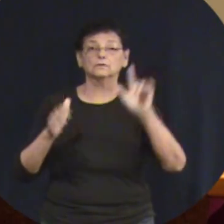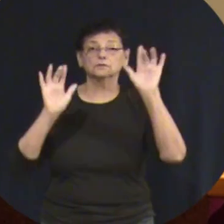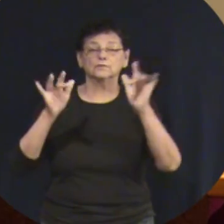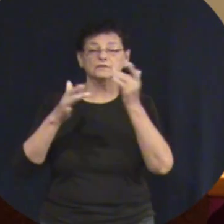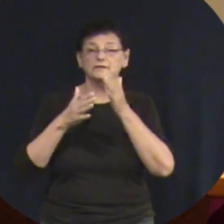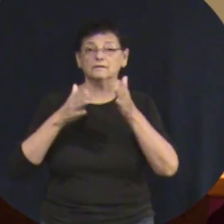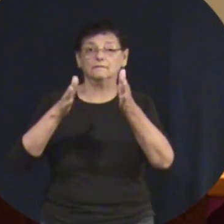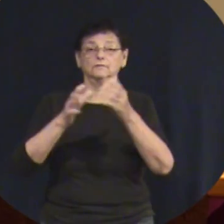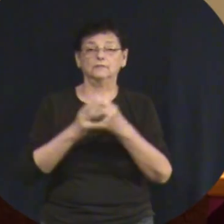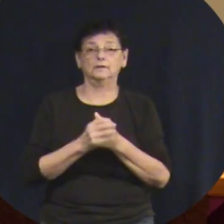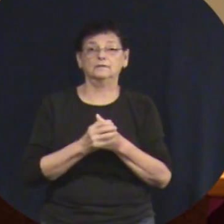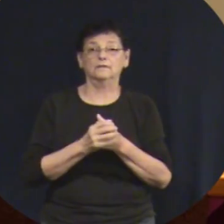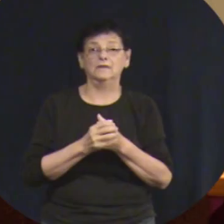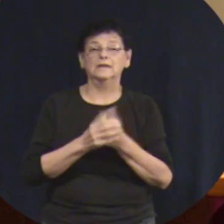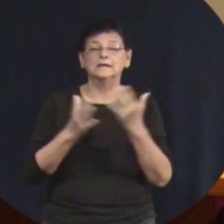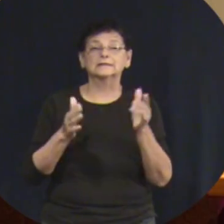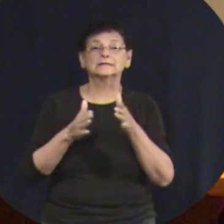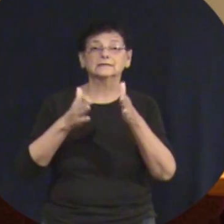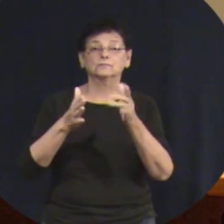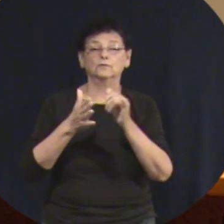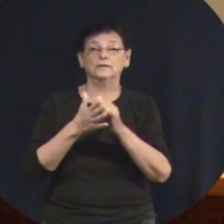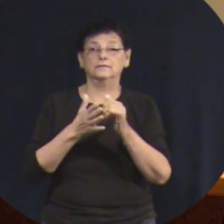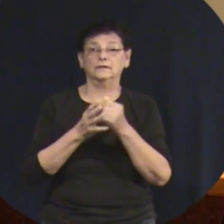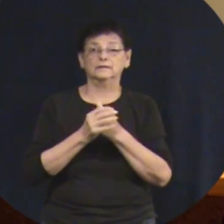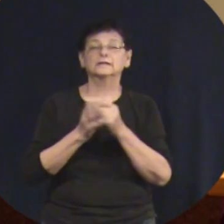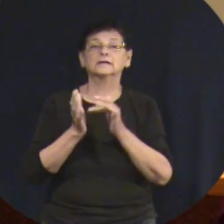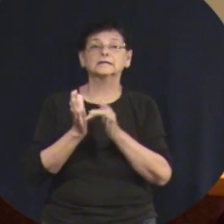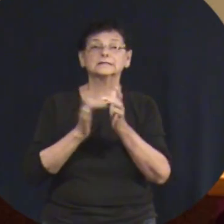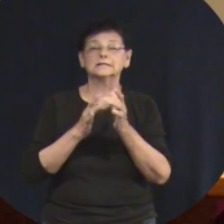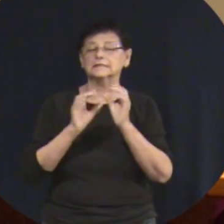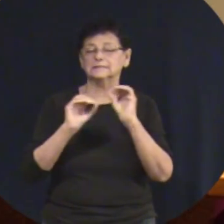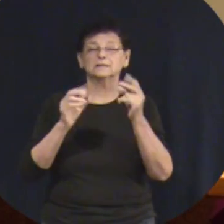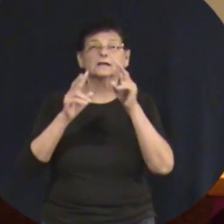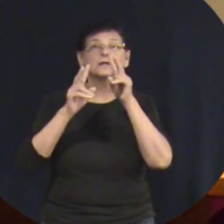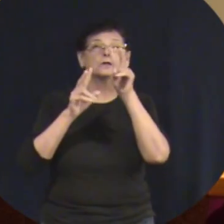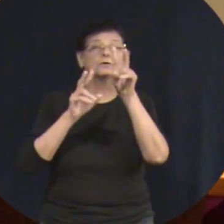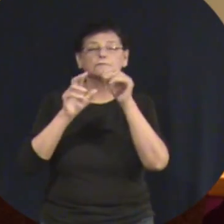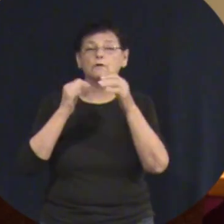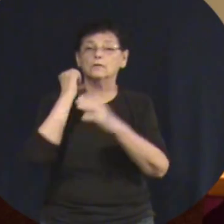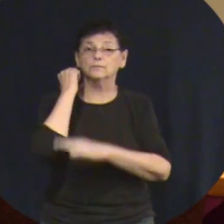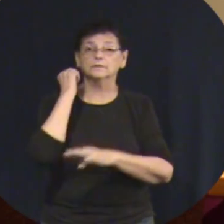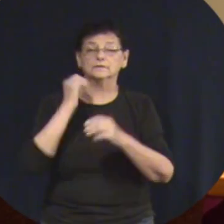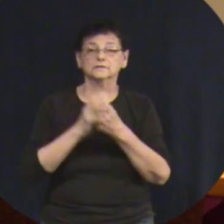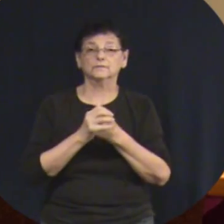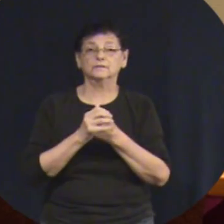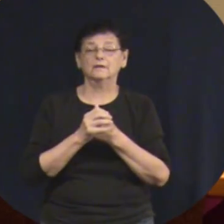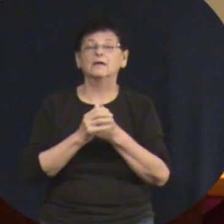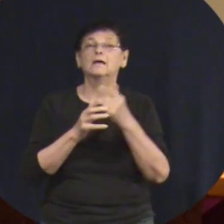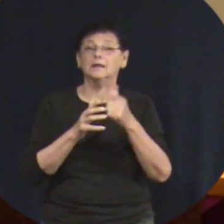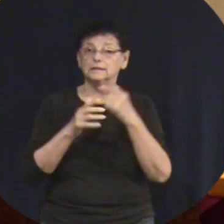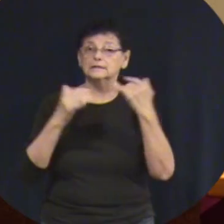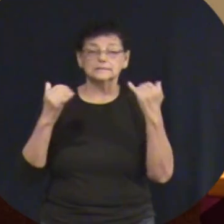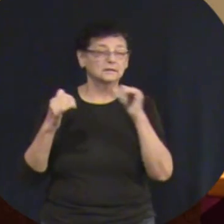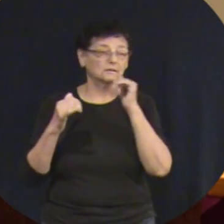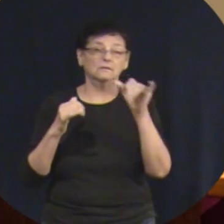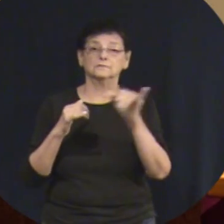in every way. And in the same way that Jesus doesn't look for our condemnation, well then